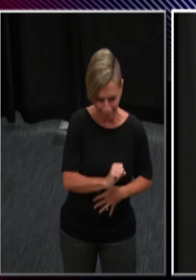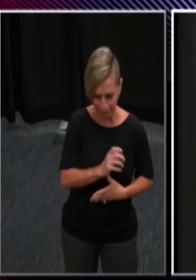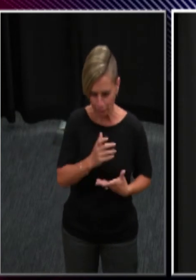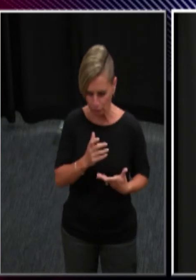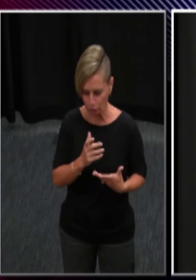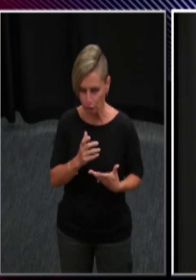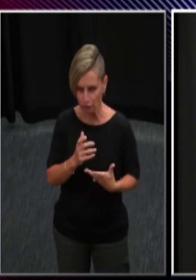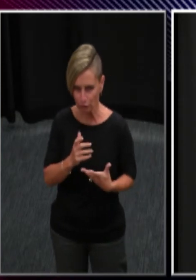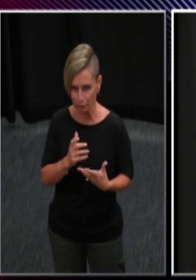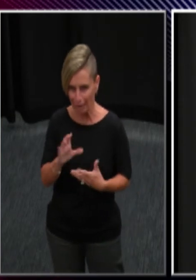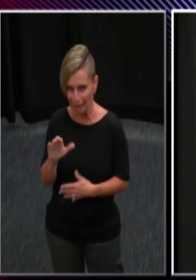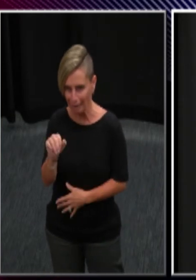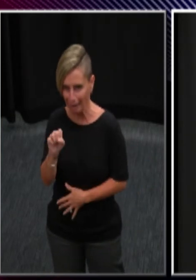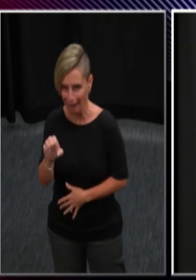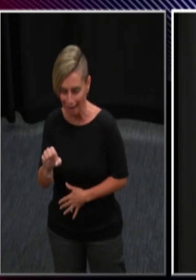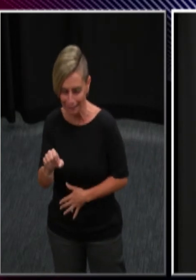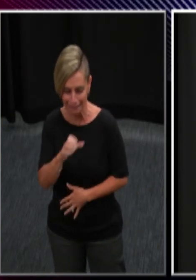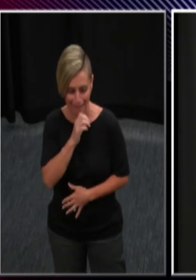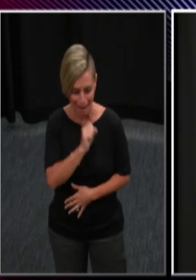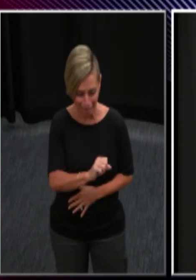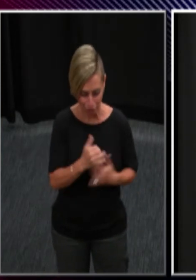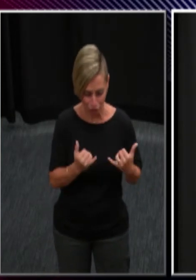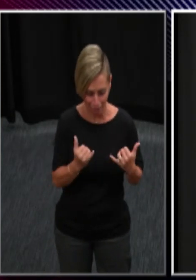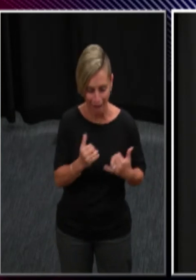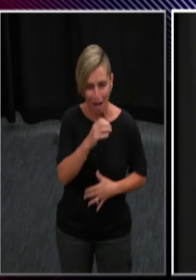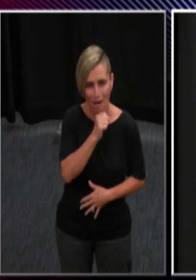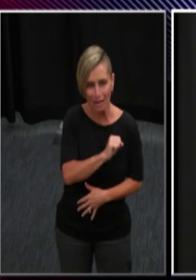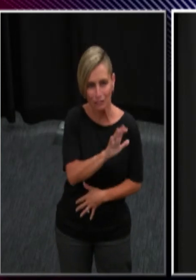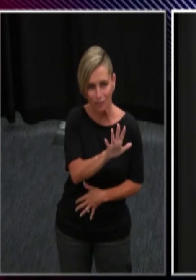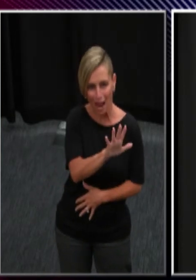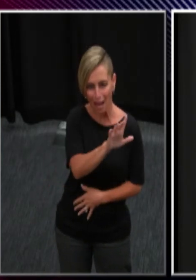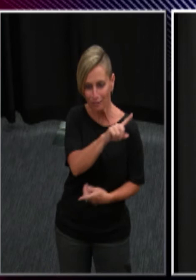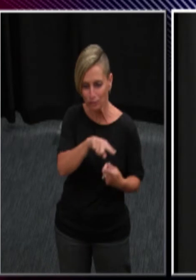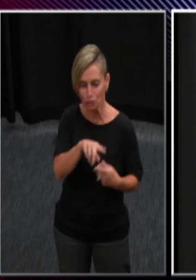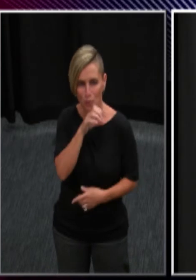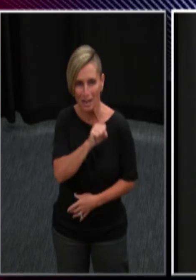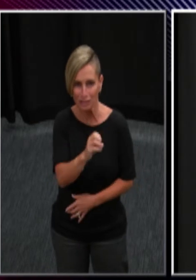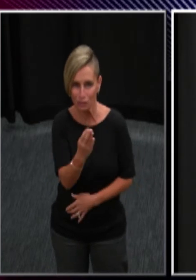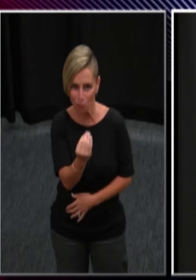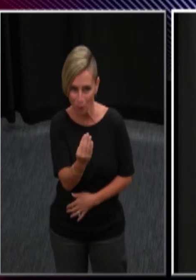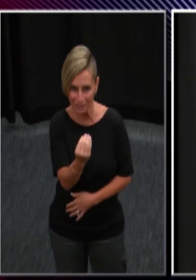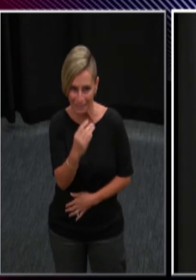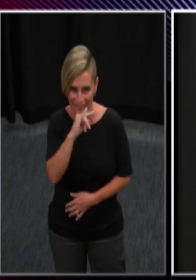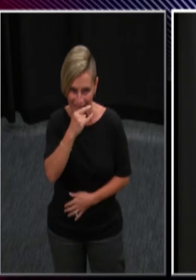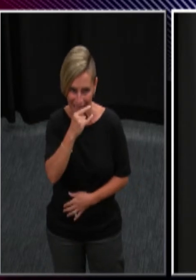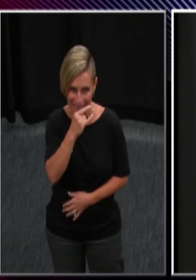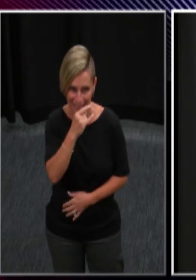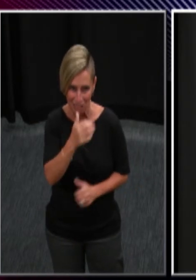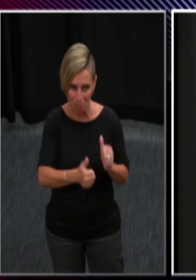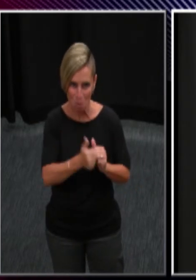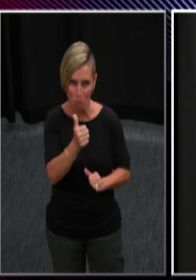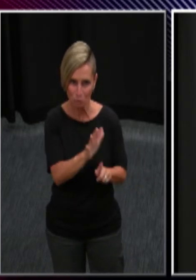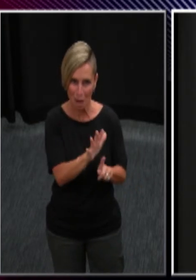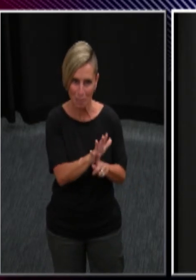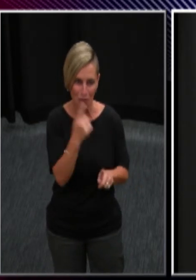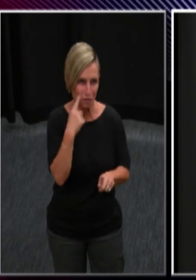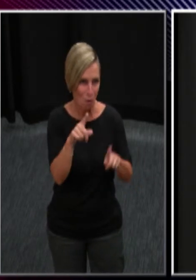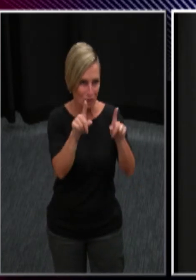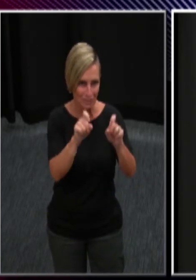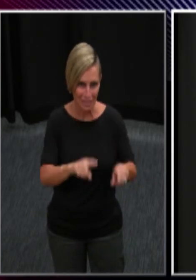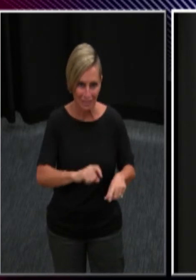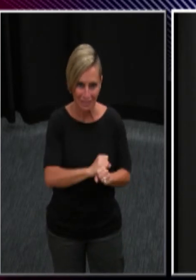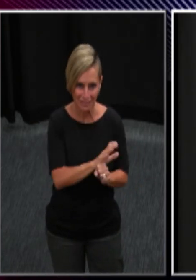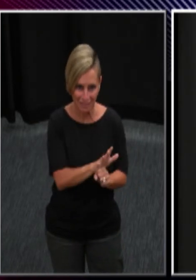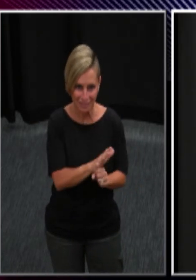in 5 to 14-year-old kids. And approximately 98% of our cases are in